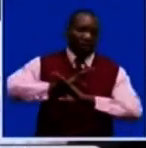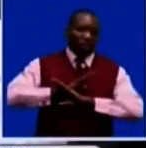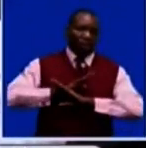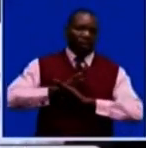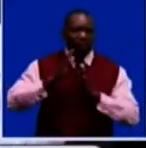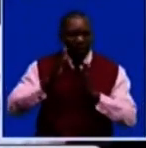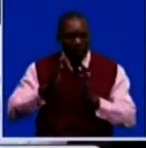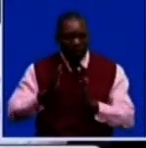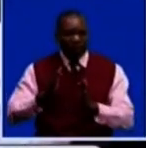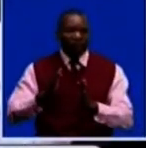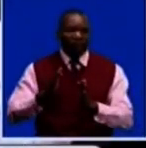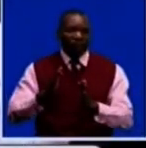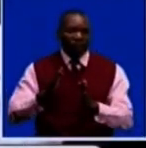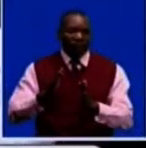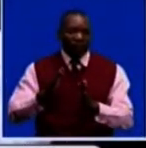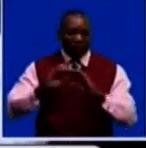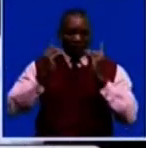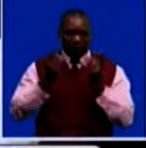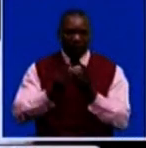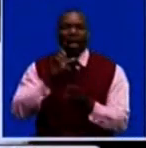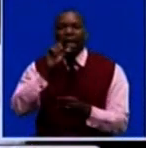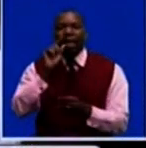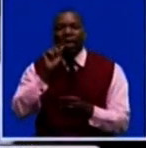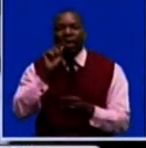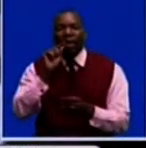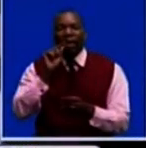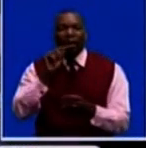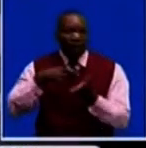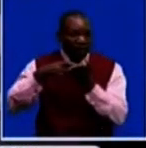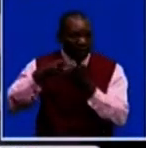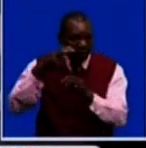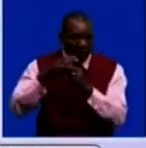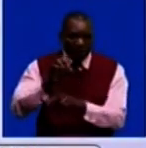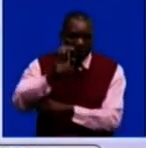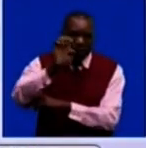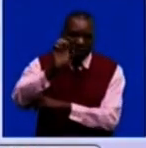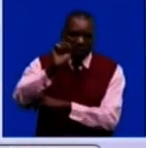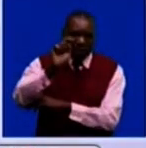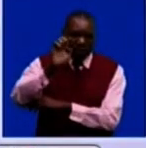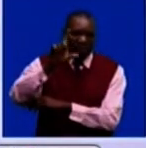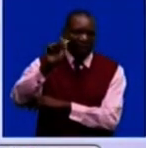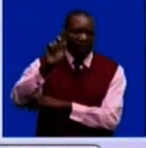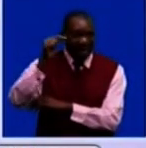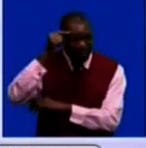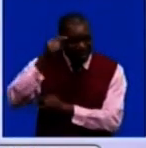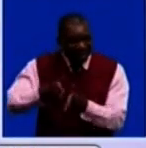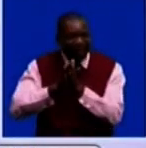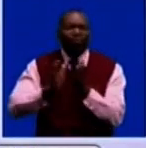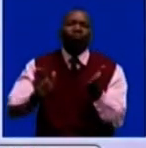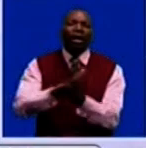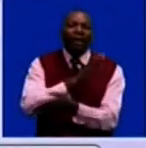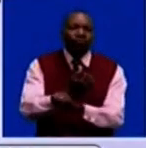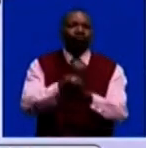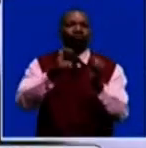NZP Plus, Livingstone District Representative Estela Mbewe has called on government to quickly deal with challenges